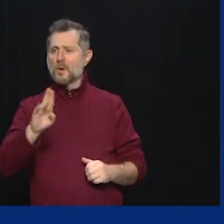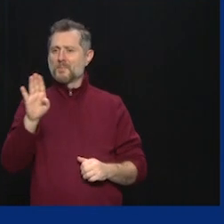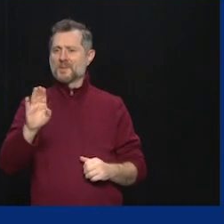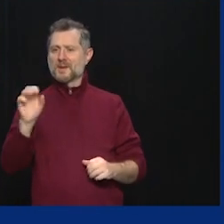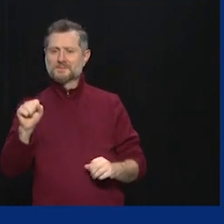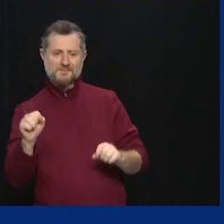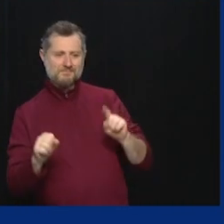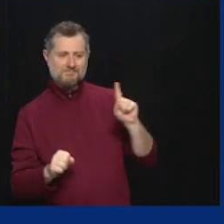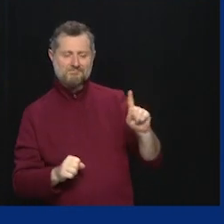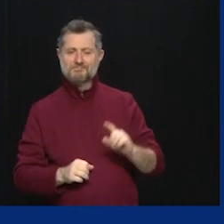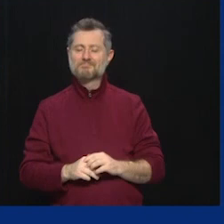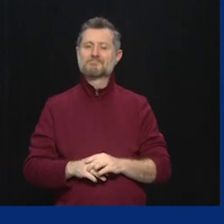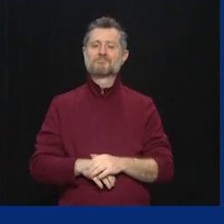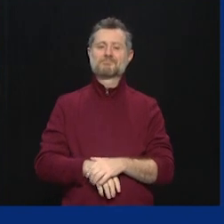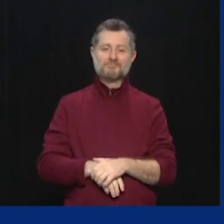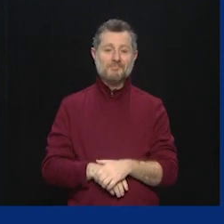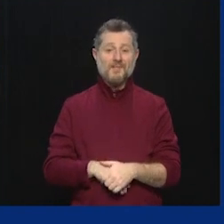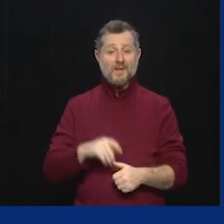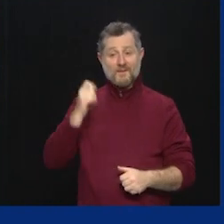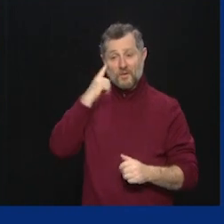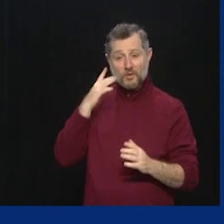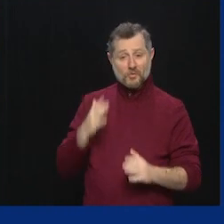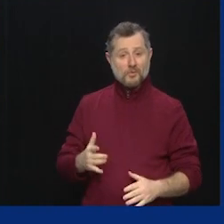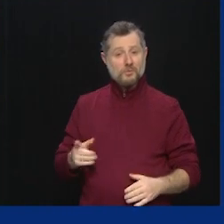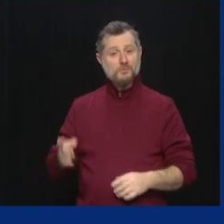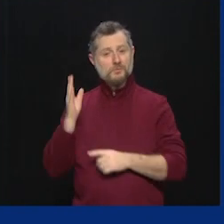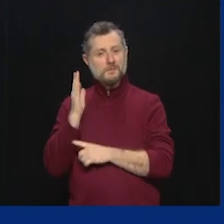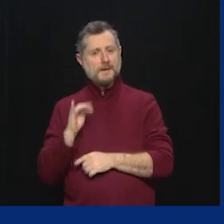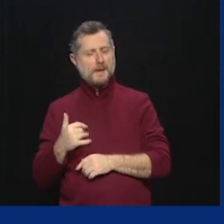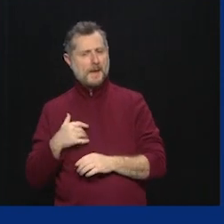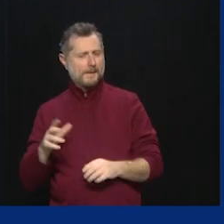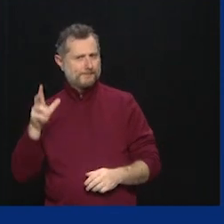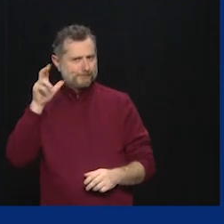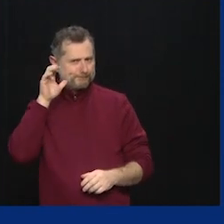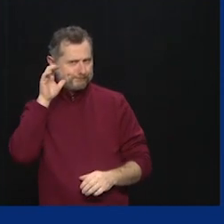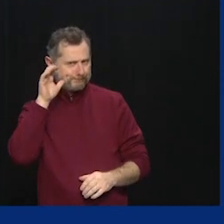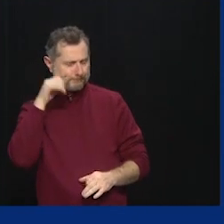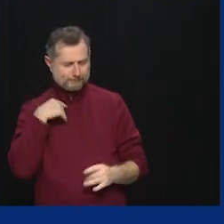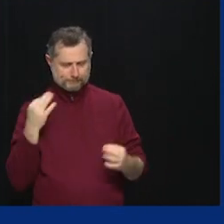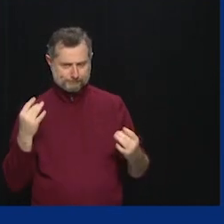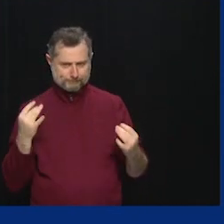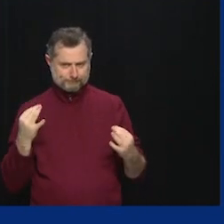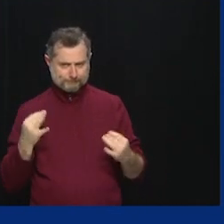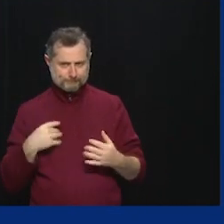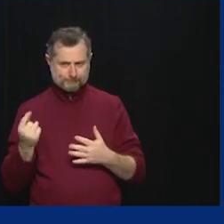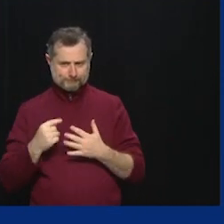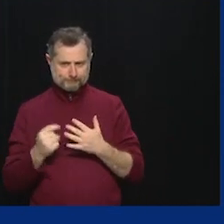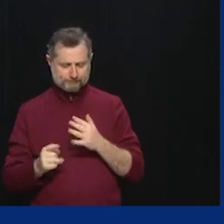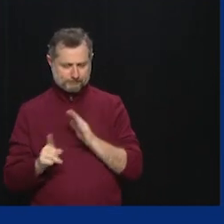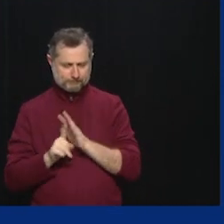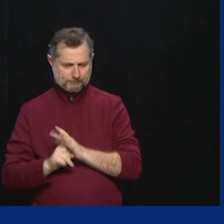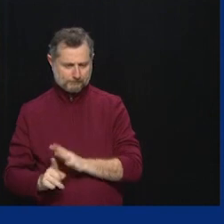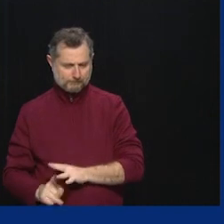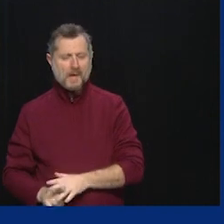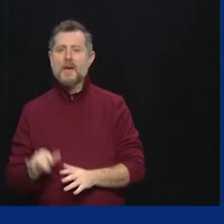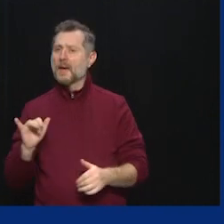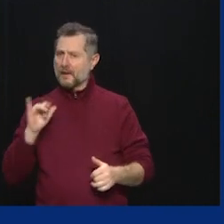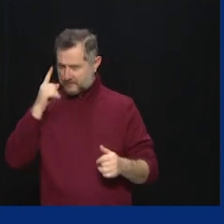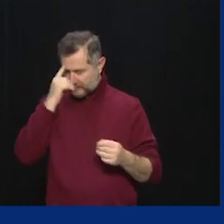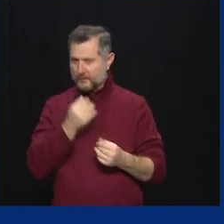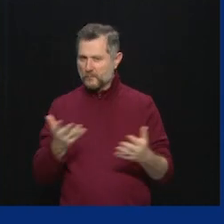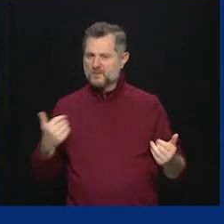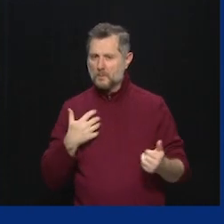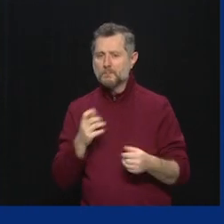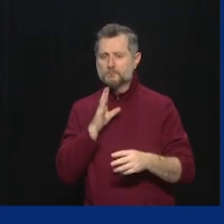the governor speak, a couple of things came to mind. First, the references to the history of Nassau Coliseum.